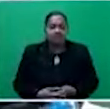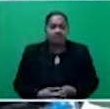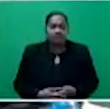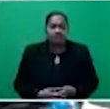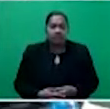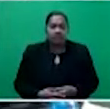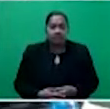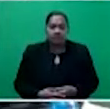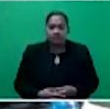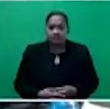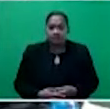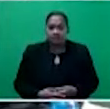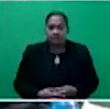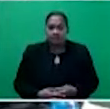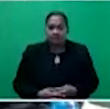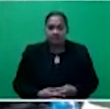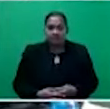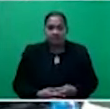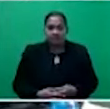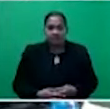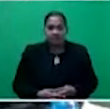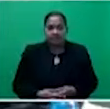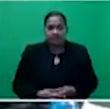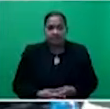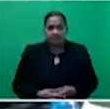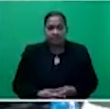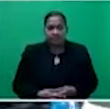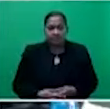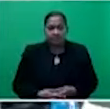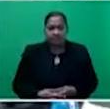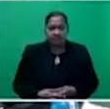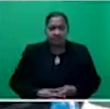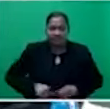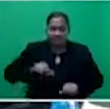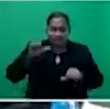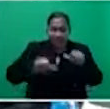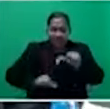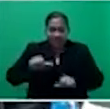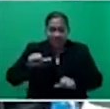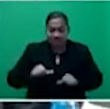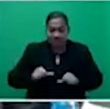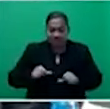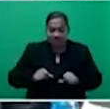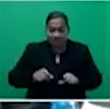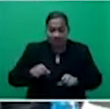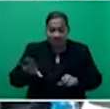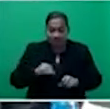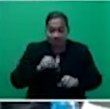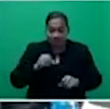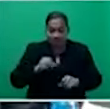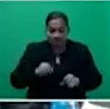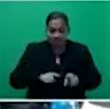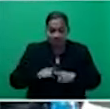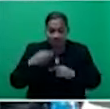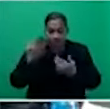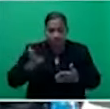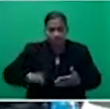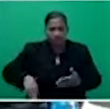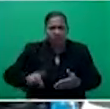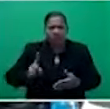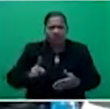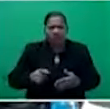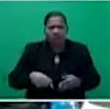analysis that were taken by the honourable members, most of it was in fact very much personalised. Most of it, Mr. Speaker, sir, was